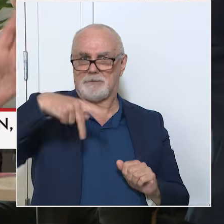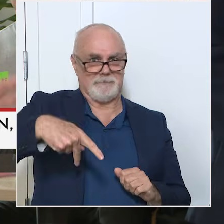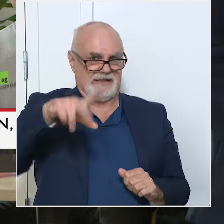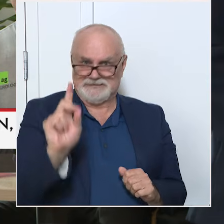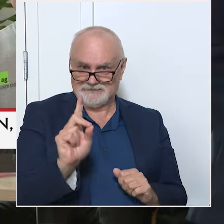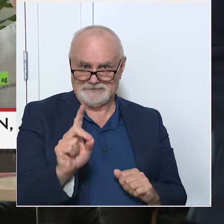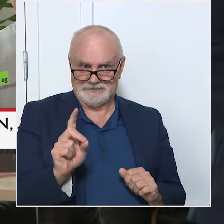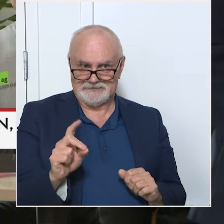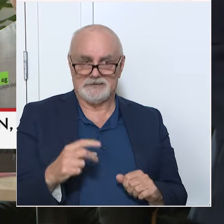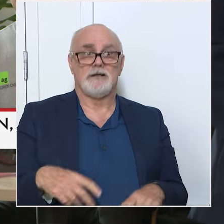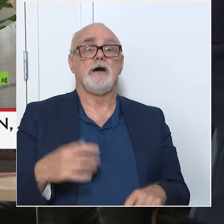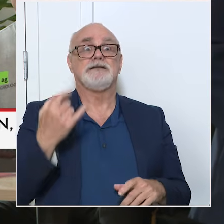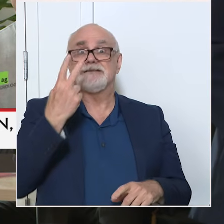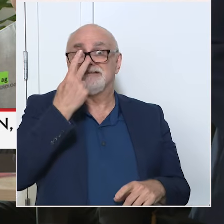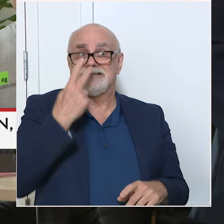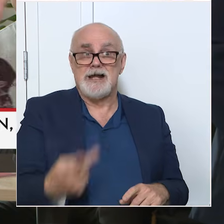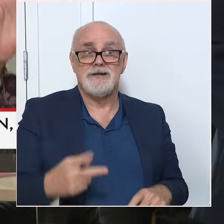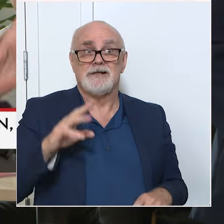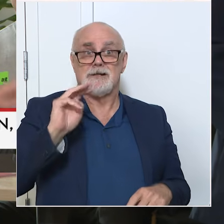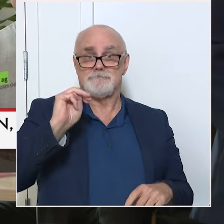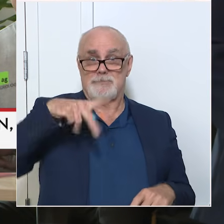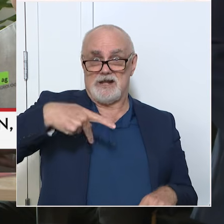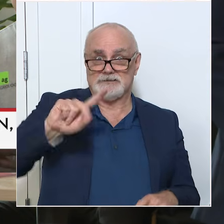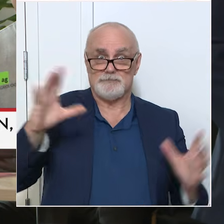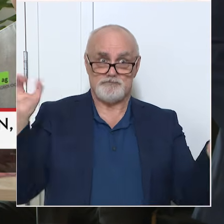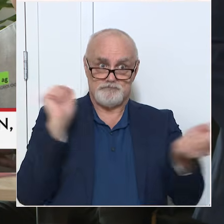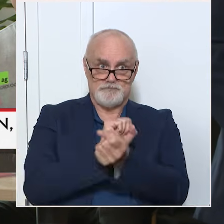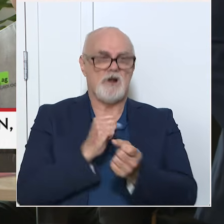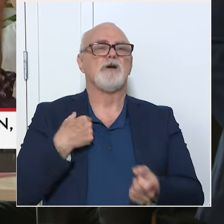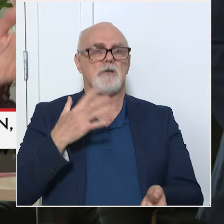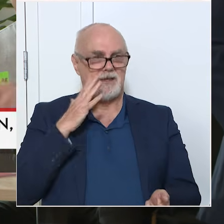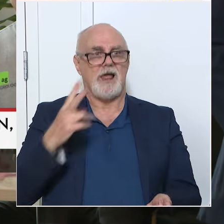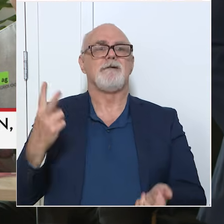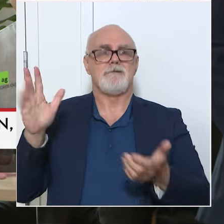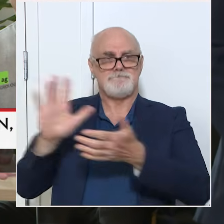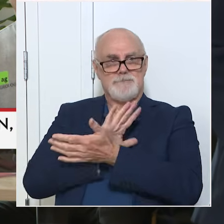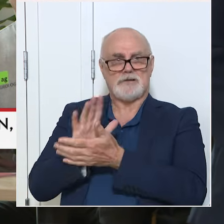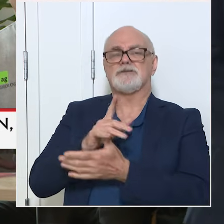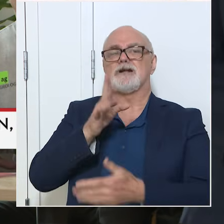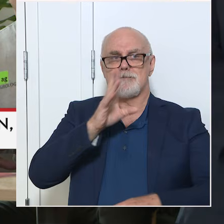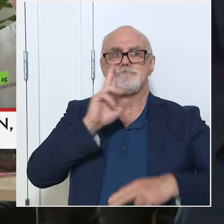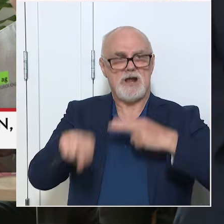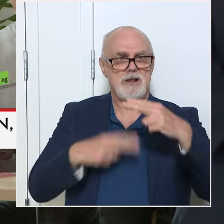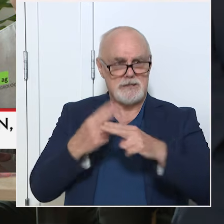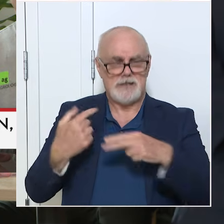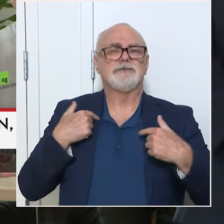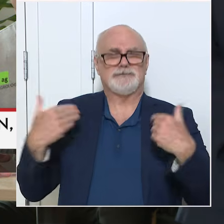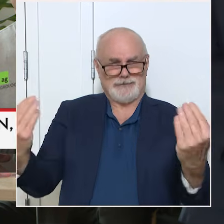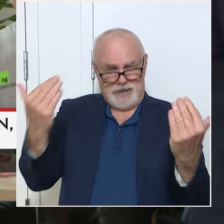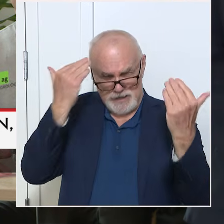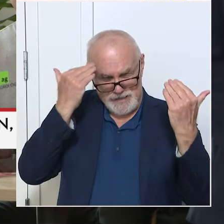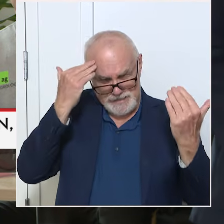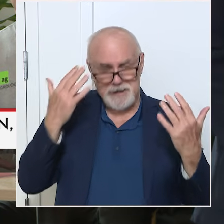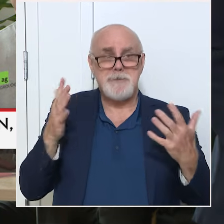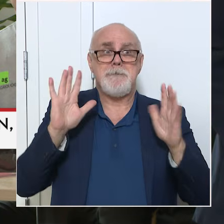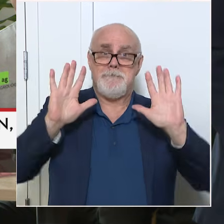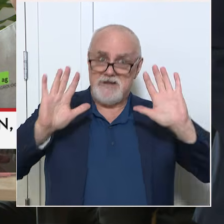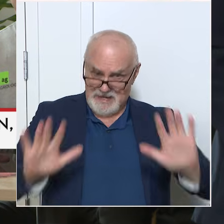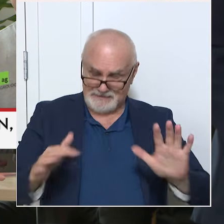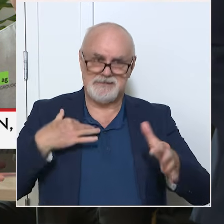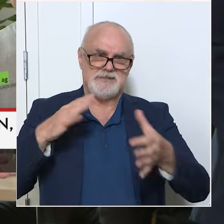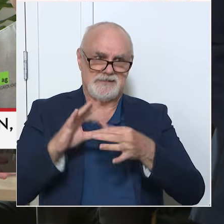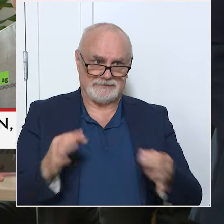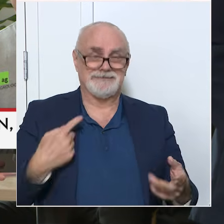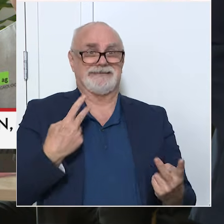you saw MPD make an arrest, and I've seen the video, Mark, that you're kind of putting out there to everybody, what I see